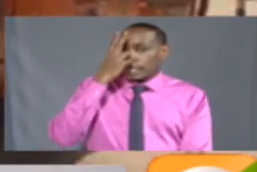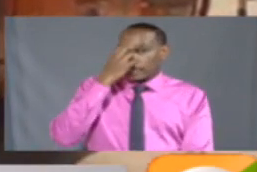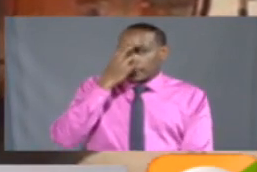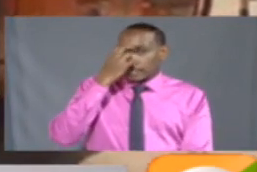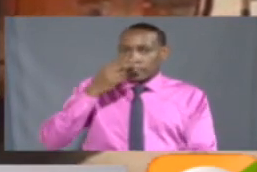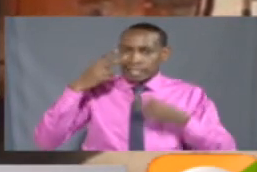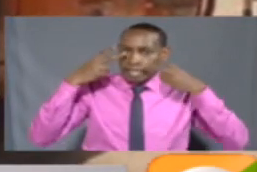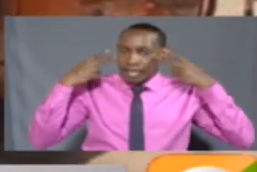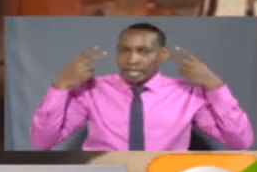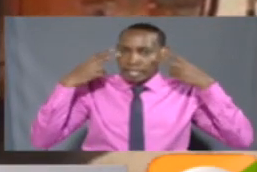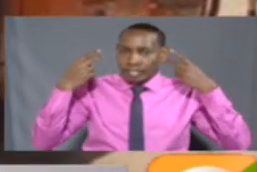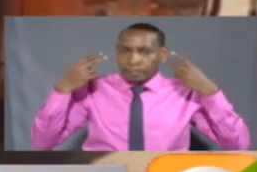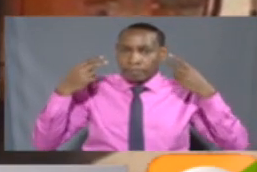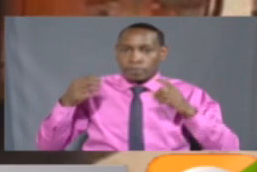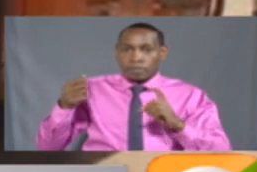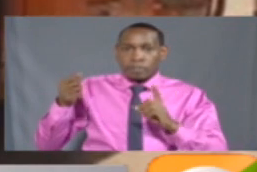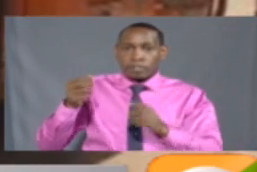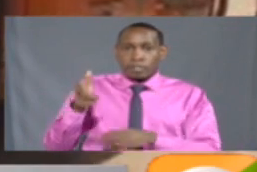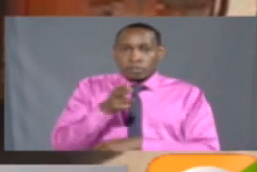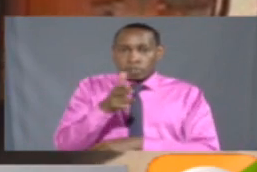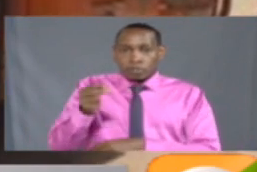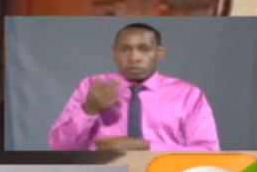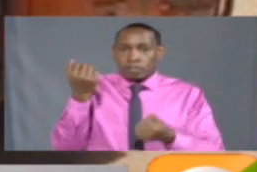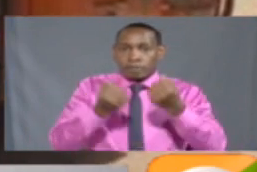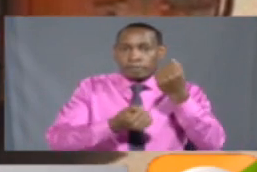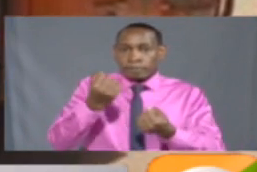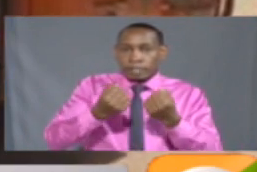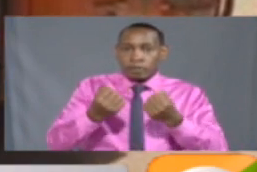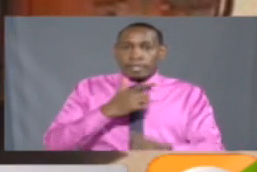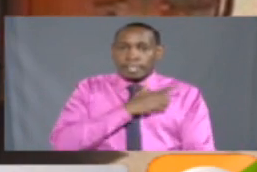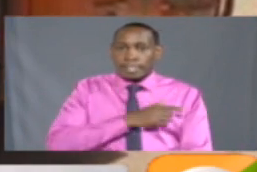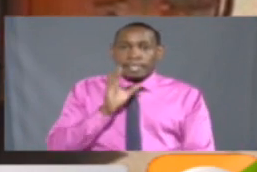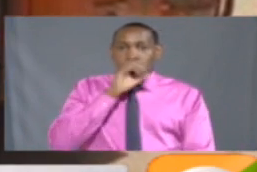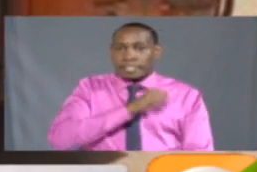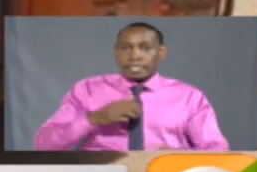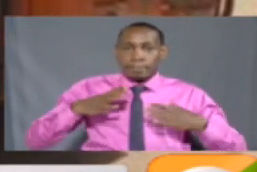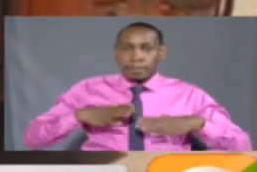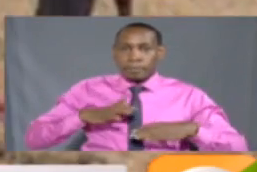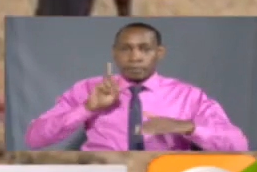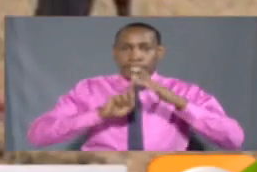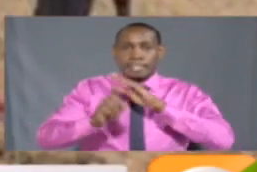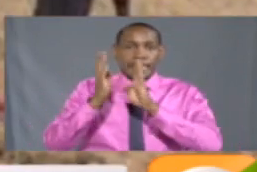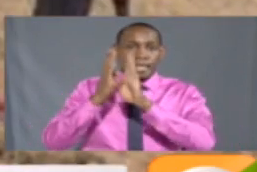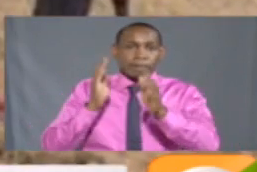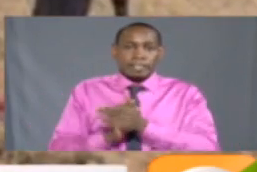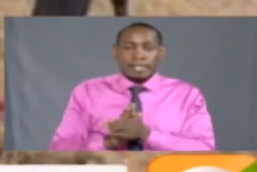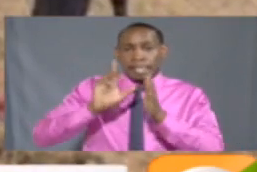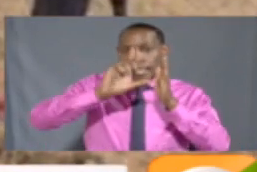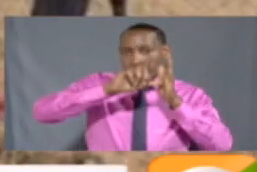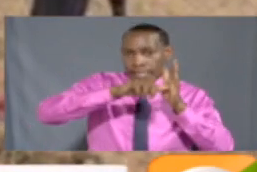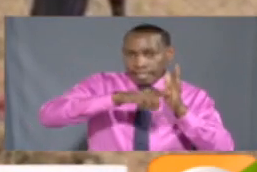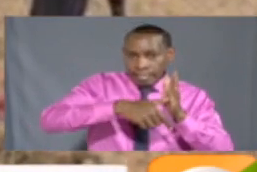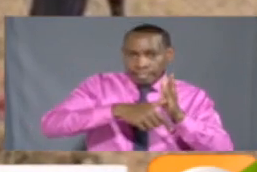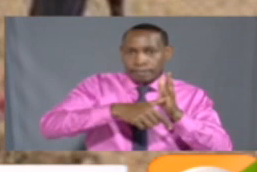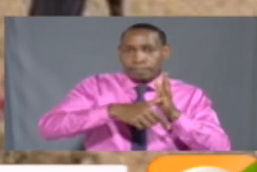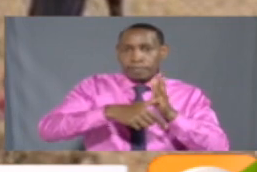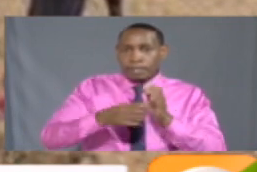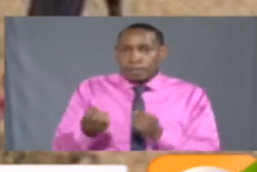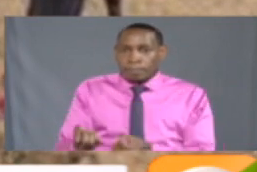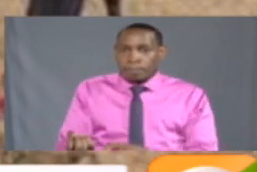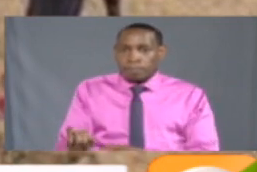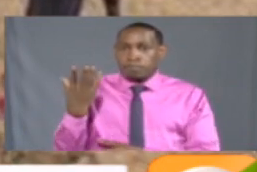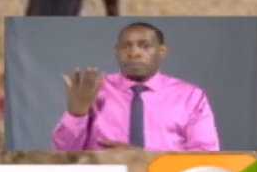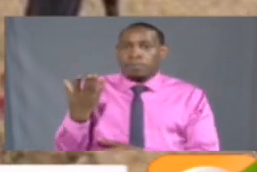Al-Shabaab militants sprayed bullets on the vehicle, luckily missing the passengers on board. Moments later, an improvised